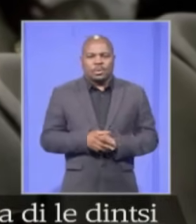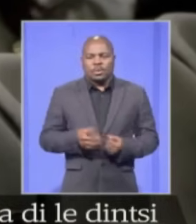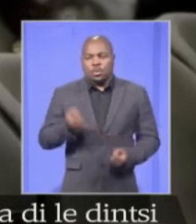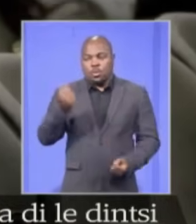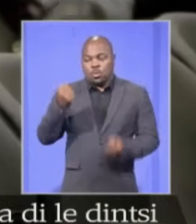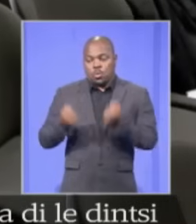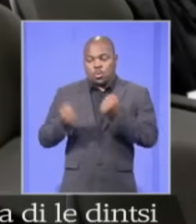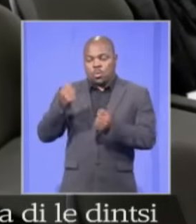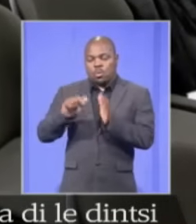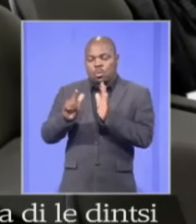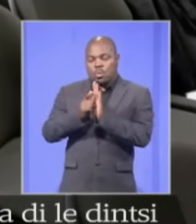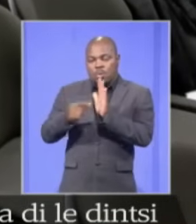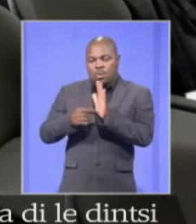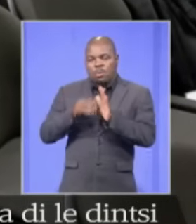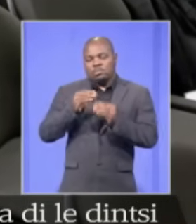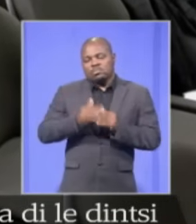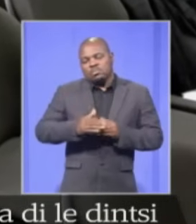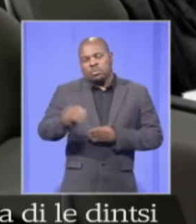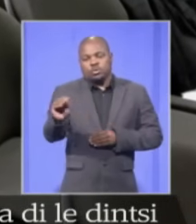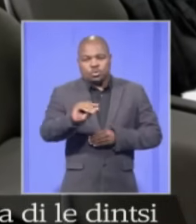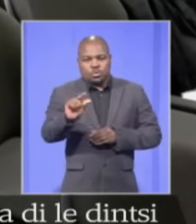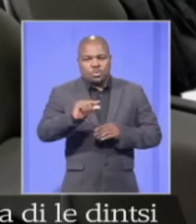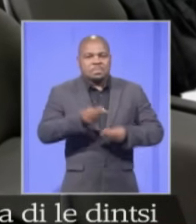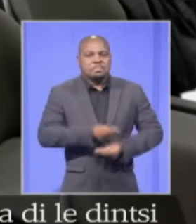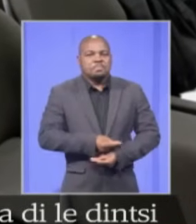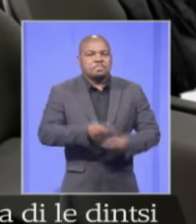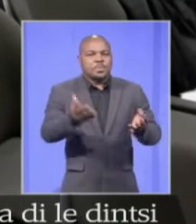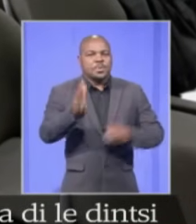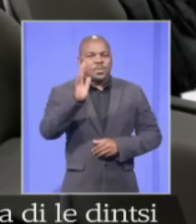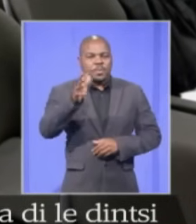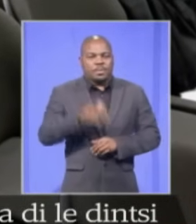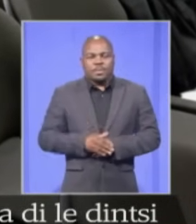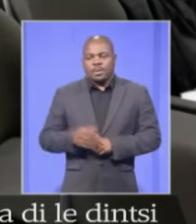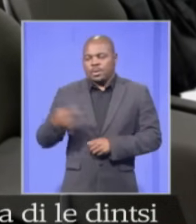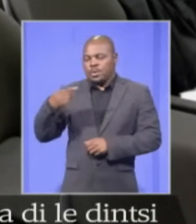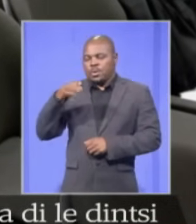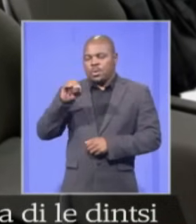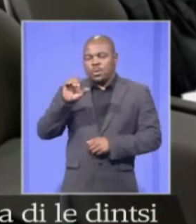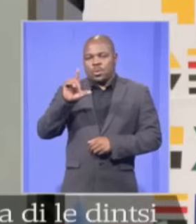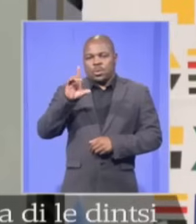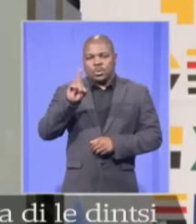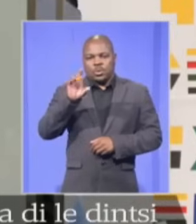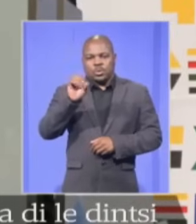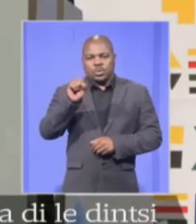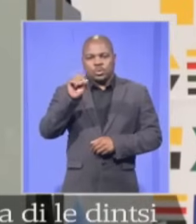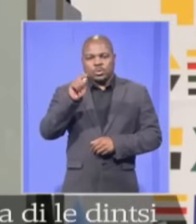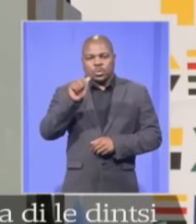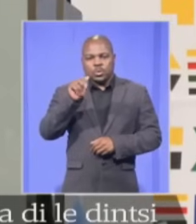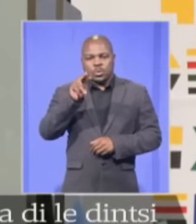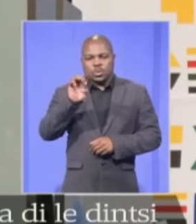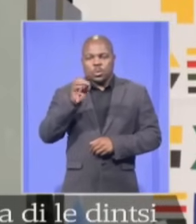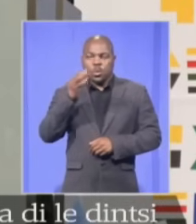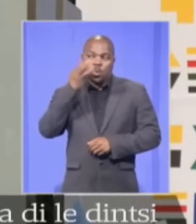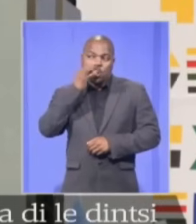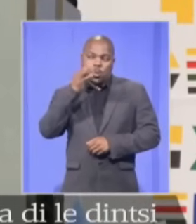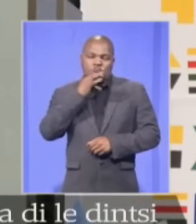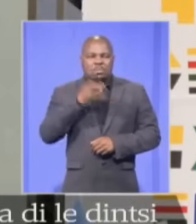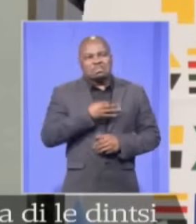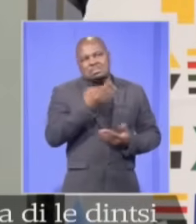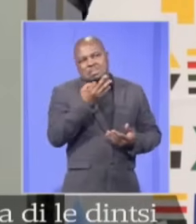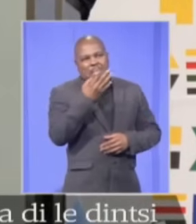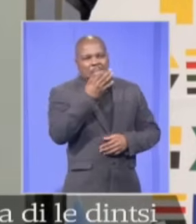tshitshitsweng e solofetswe go phasaladiwa fa gautshwane. Goldstone a re ke dinaga di le 30 tse di ka nneng